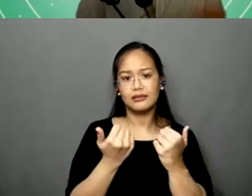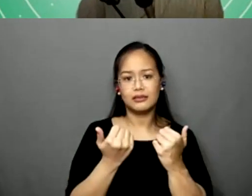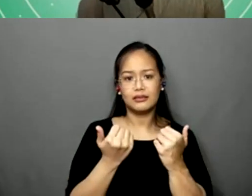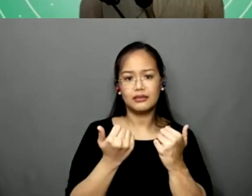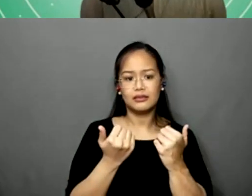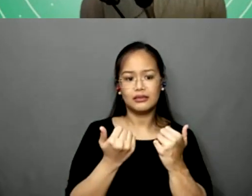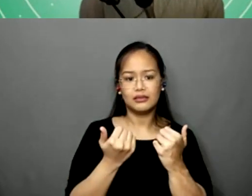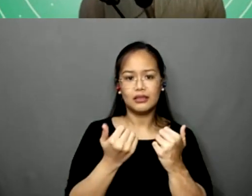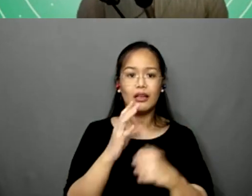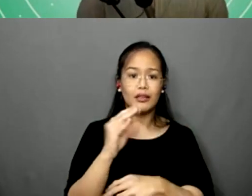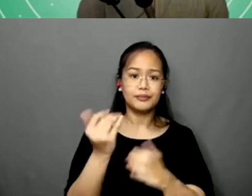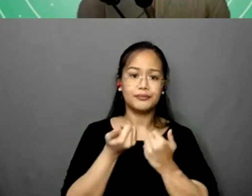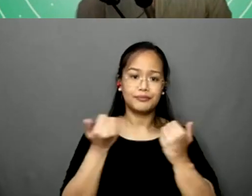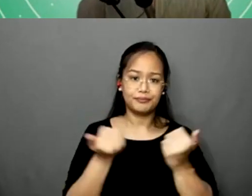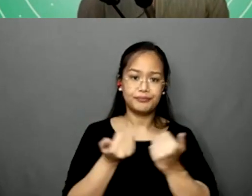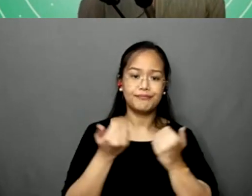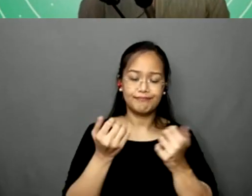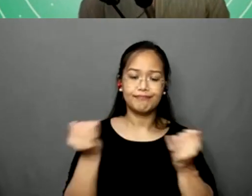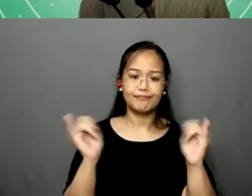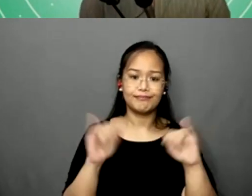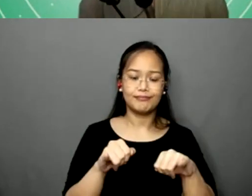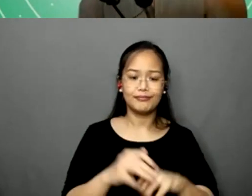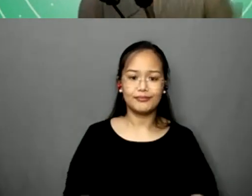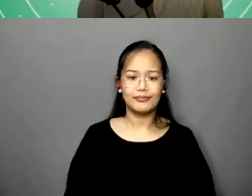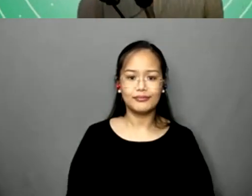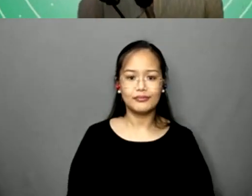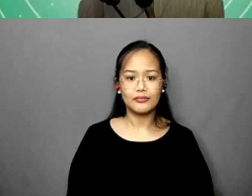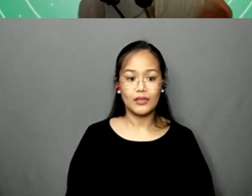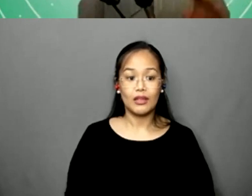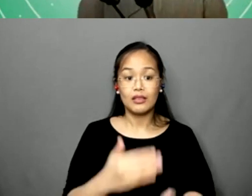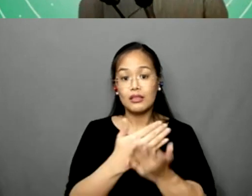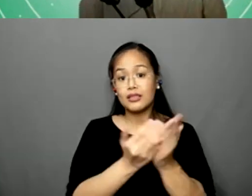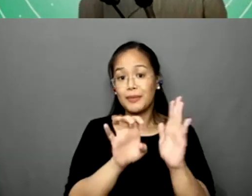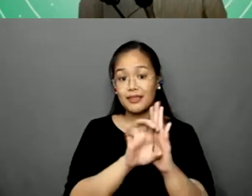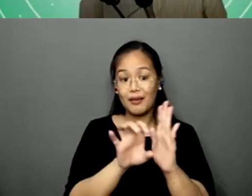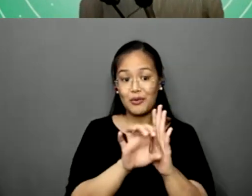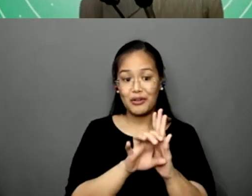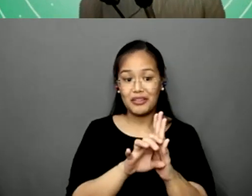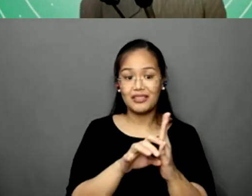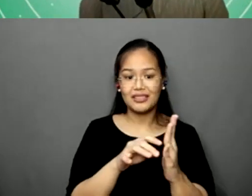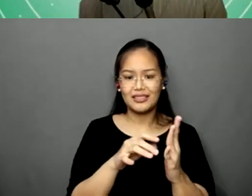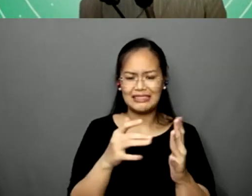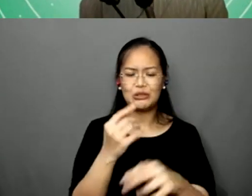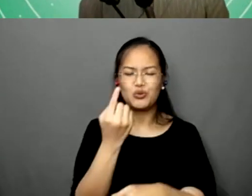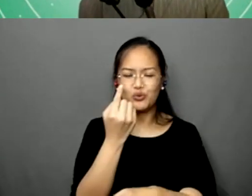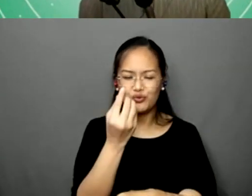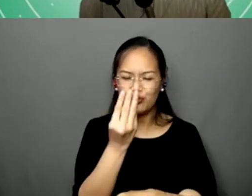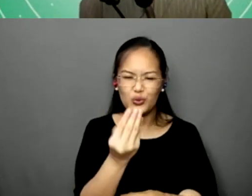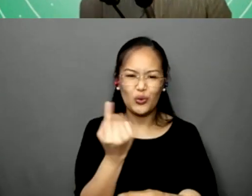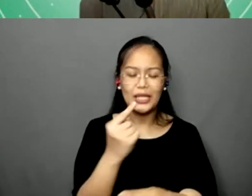terms of availability has also been an issue. Just some examples, I'm sure that's not all of them, but those are just